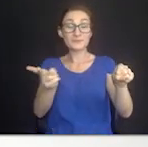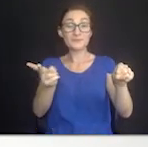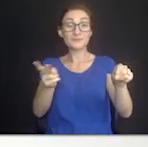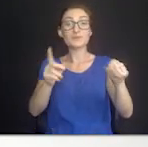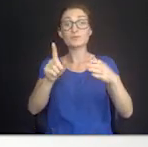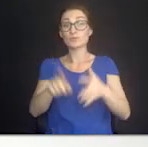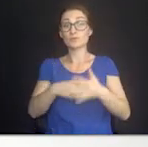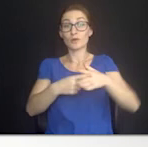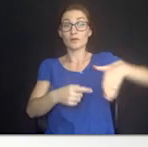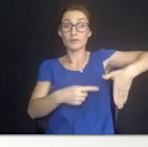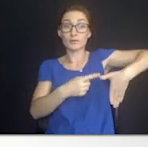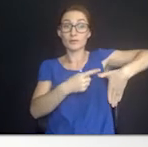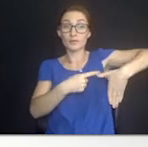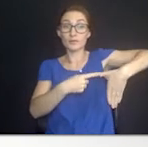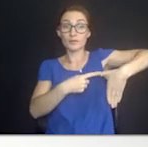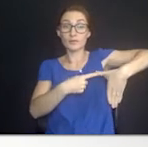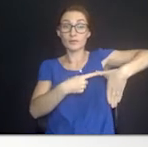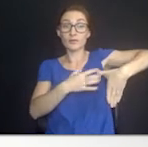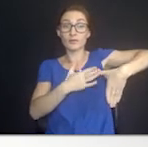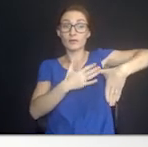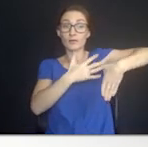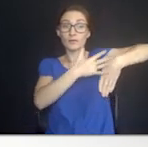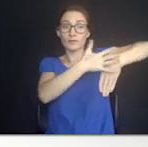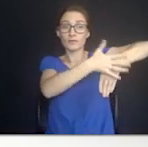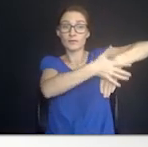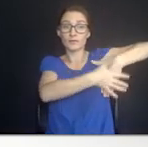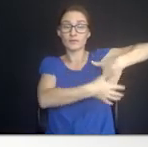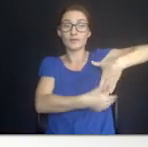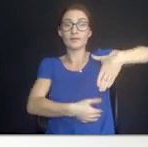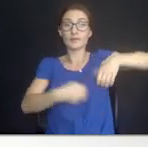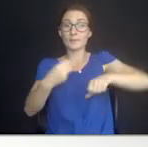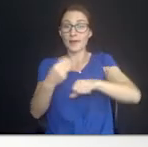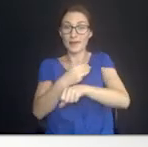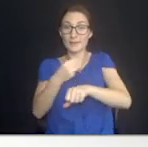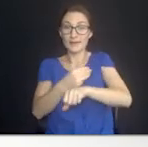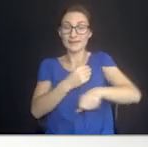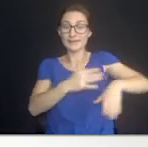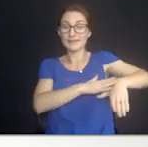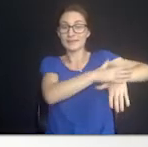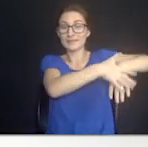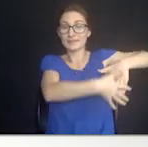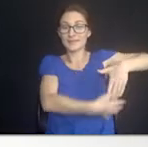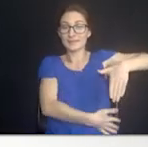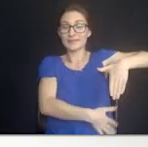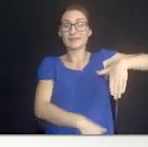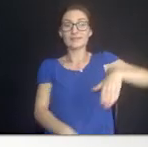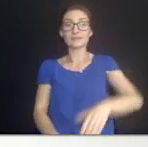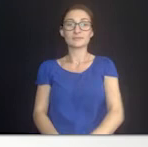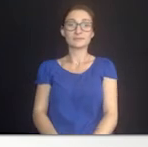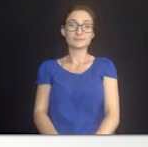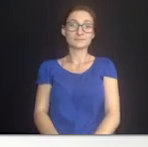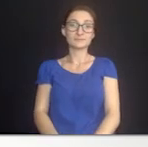see, it starts in the Panhandle all the way down to Miami-Dade area.